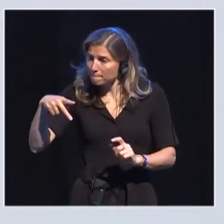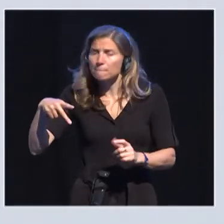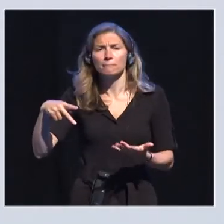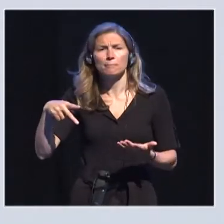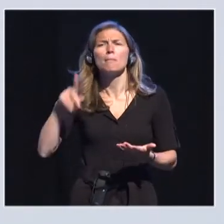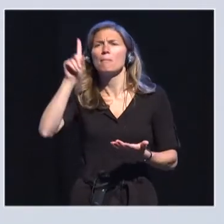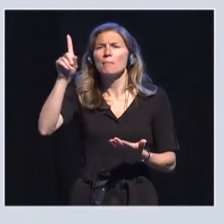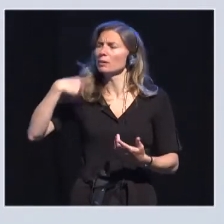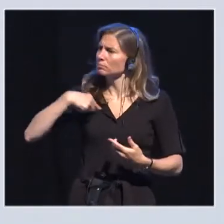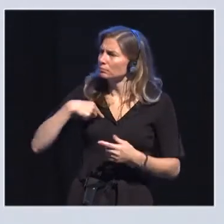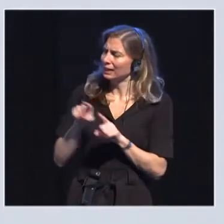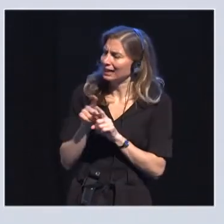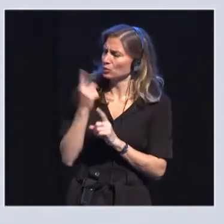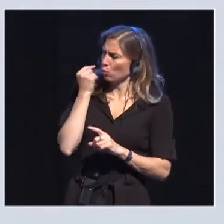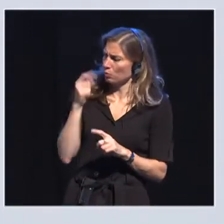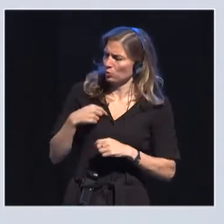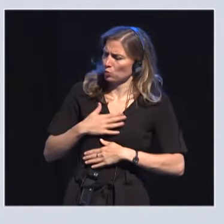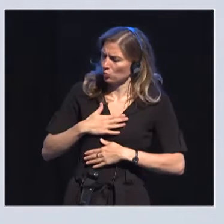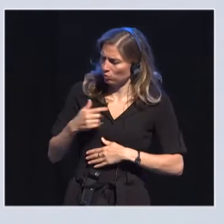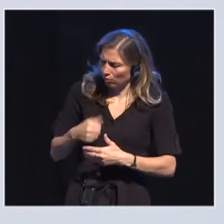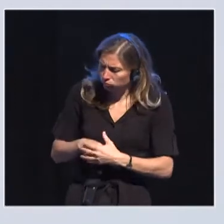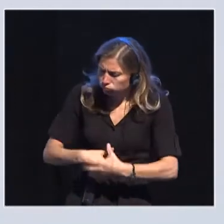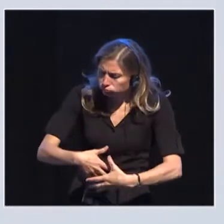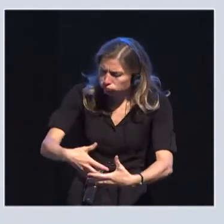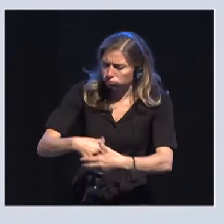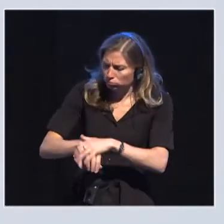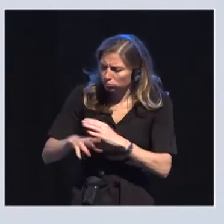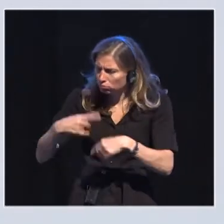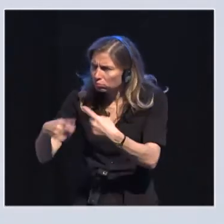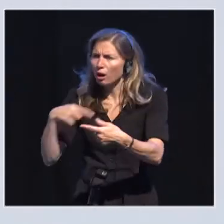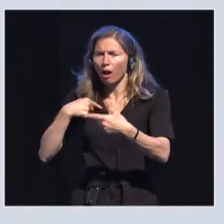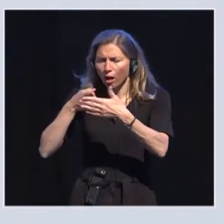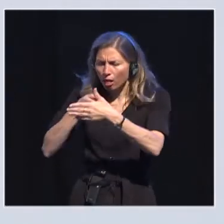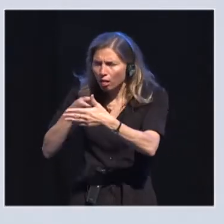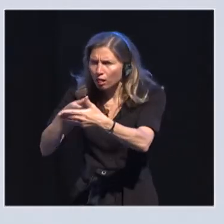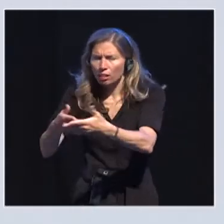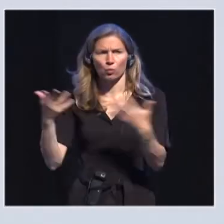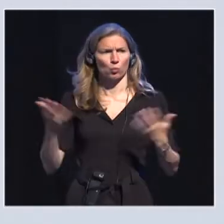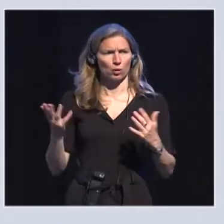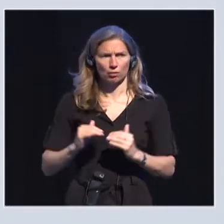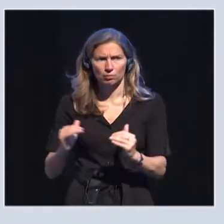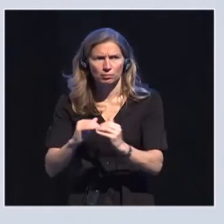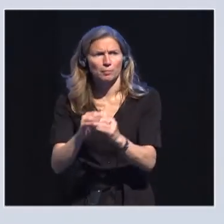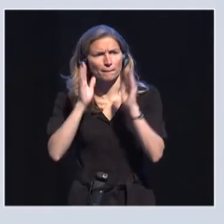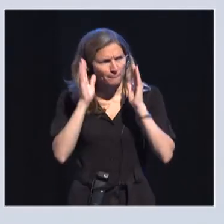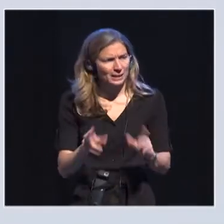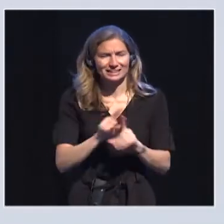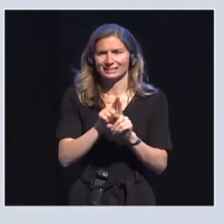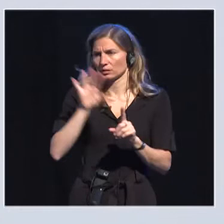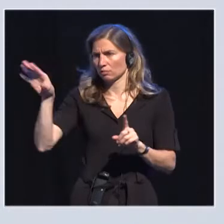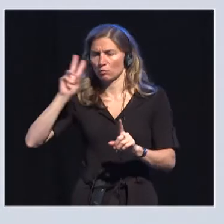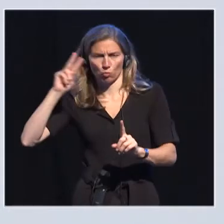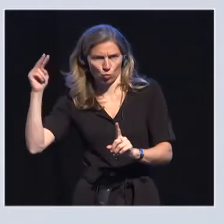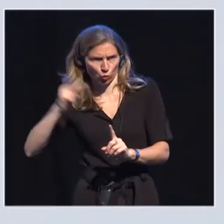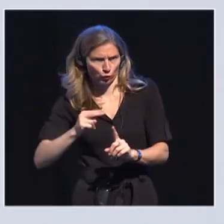challenges we face as women when we are pregnant, when we are going through certain stages in our lives. You need that different point of view,